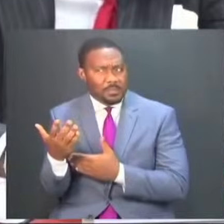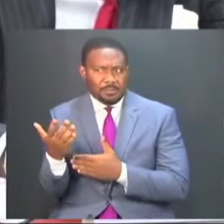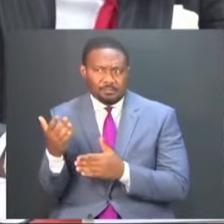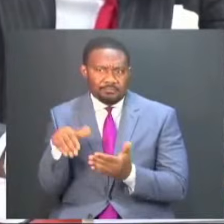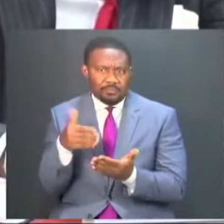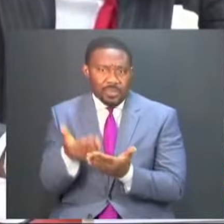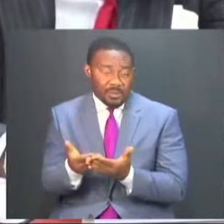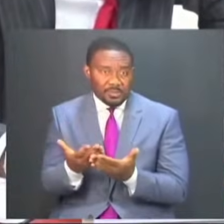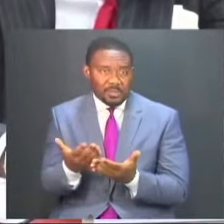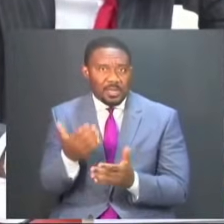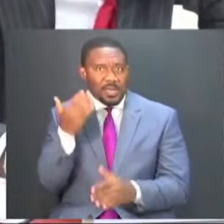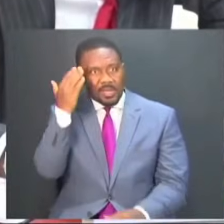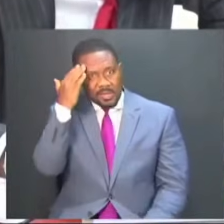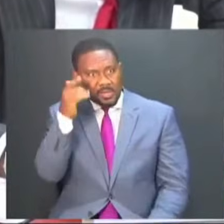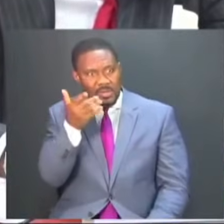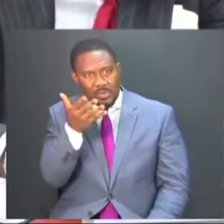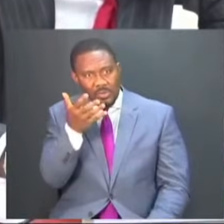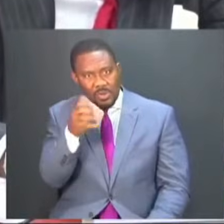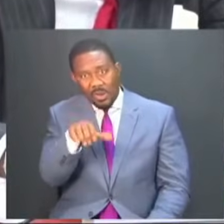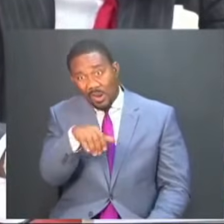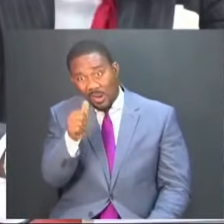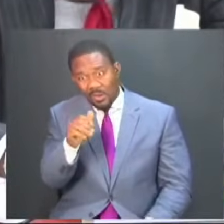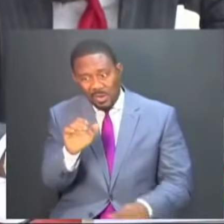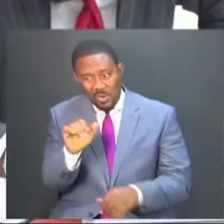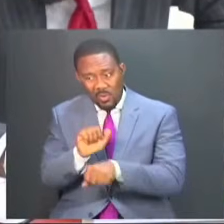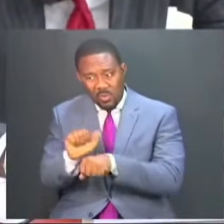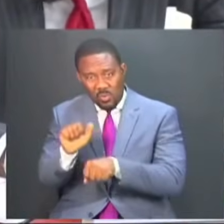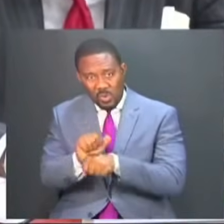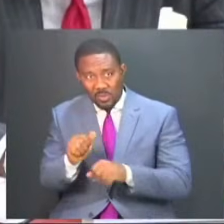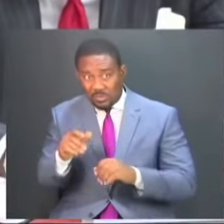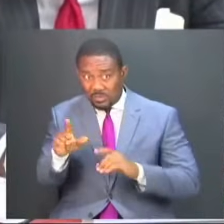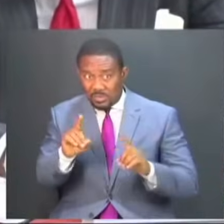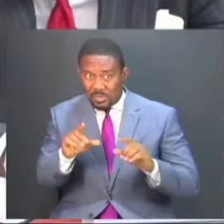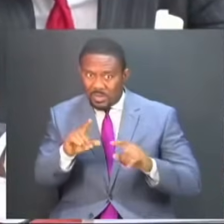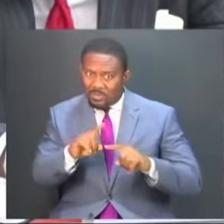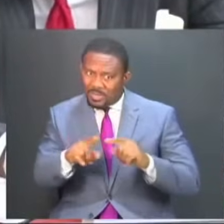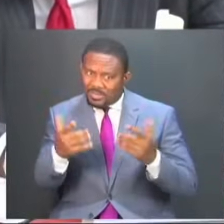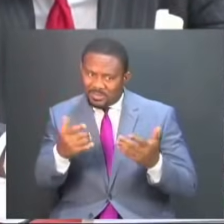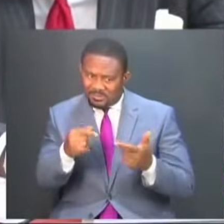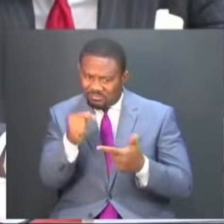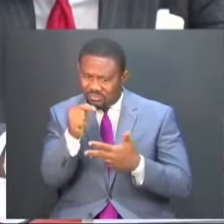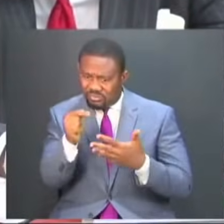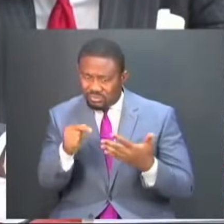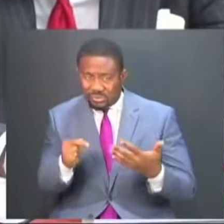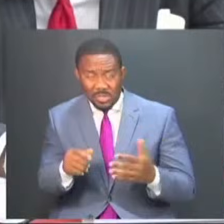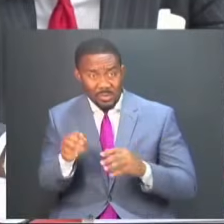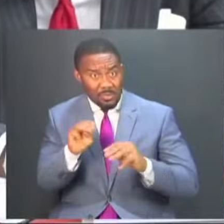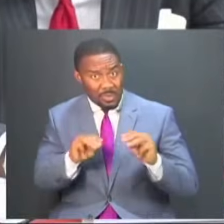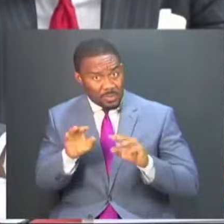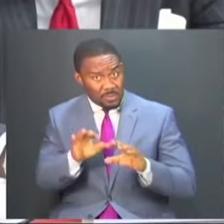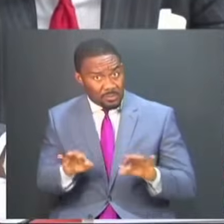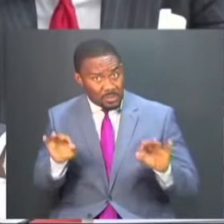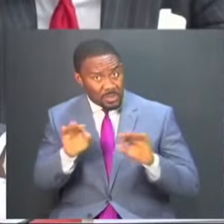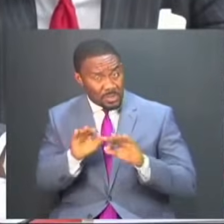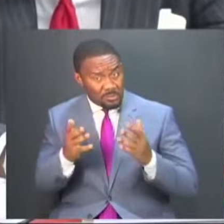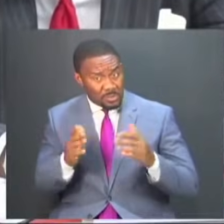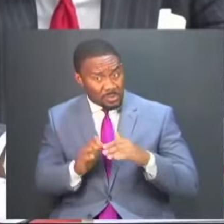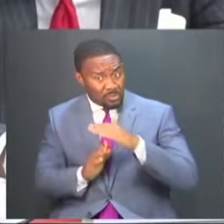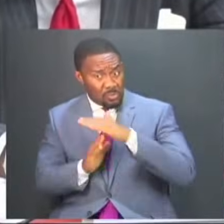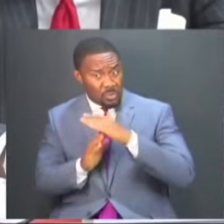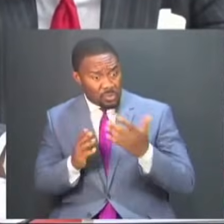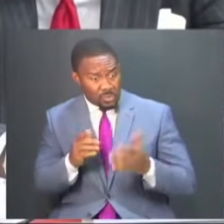I know he wants to call for other businesses to be prosecuted, but these matters are important. Can we break into a committee of the